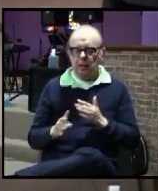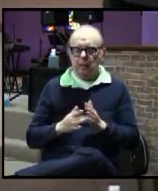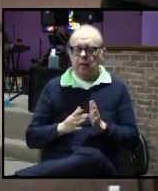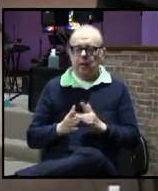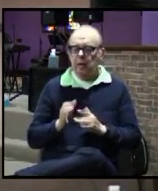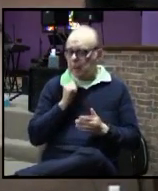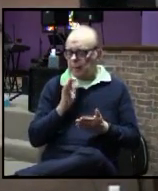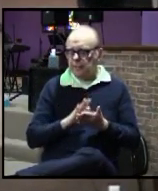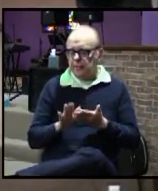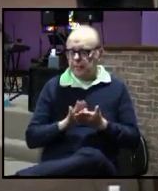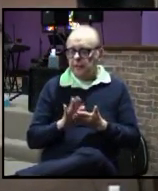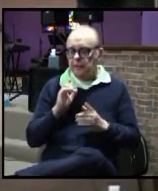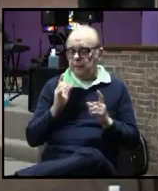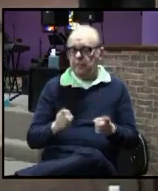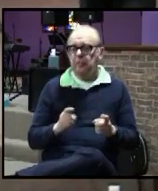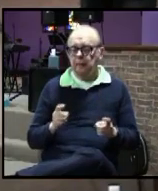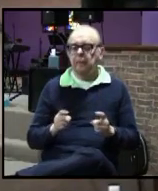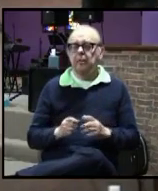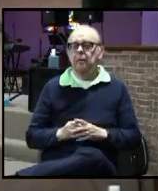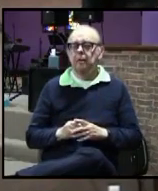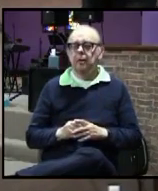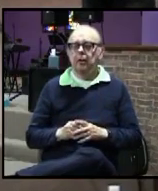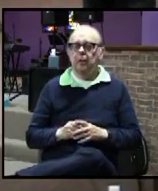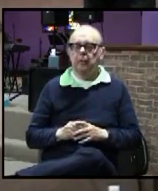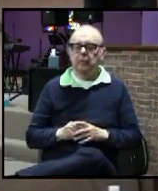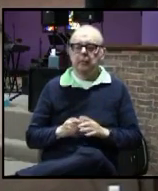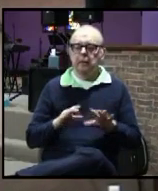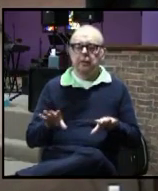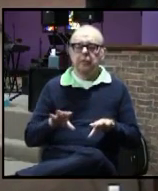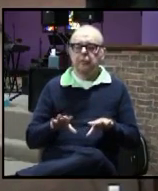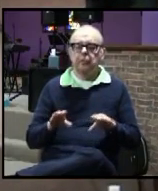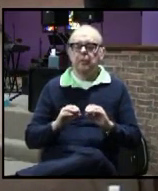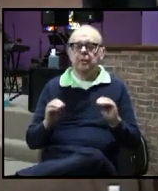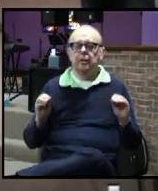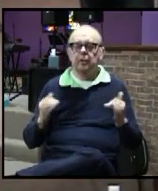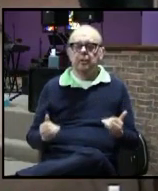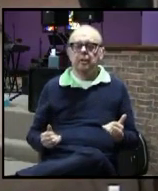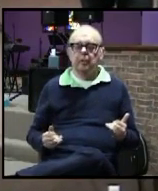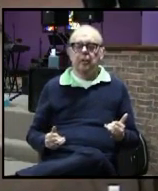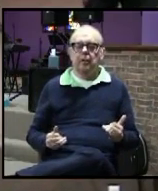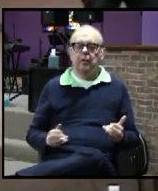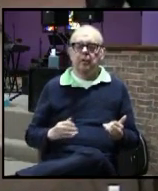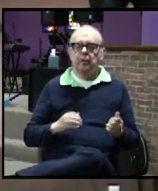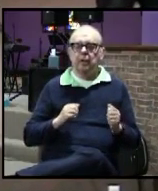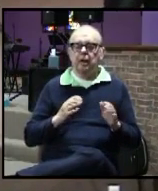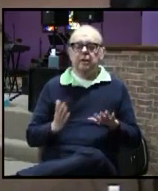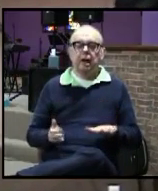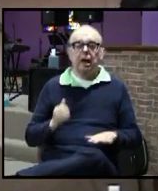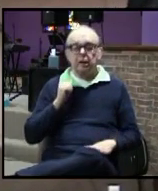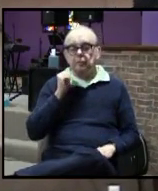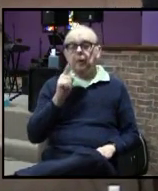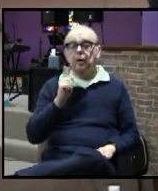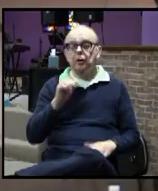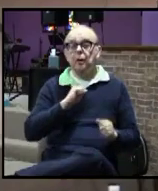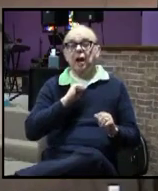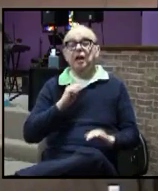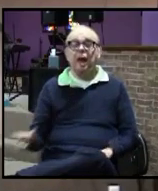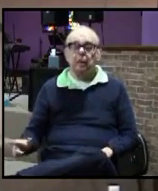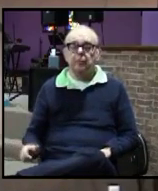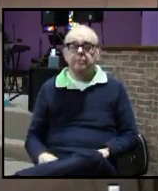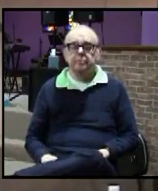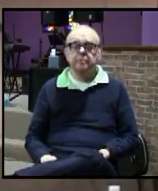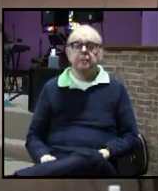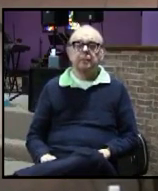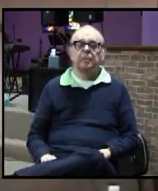of Jesus, you've not asked him to forgive you of your sins and to make you new to pay for that, you can do nothing today, die tomorrow, and go straight to hell.